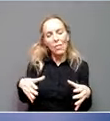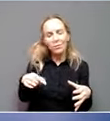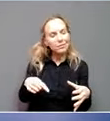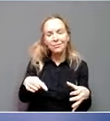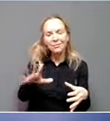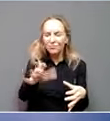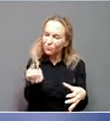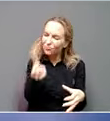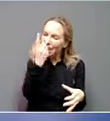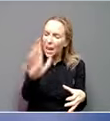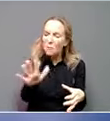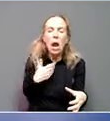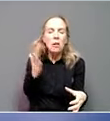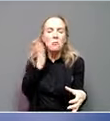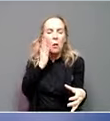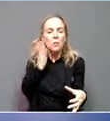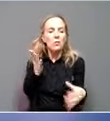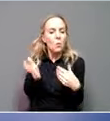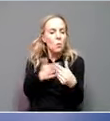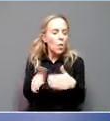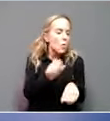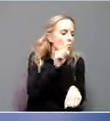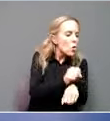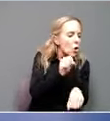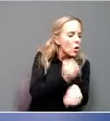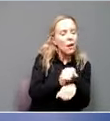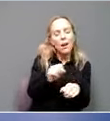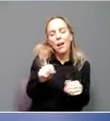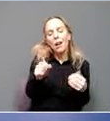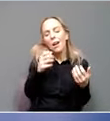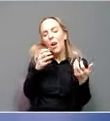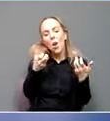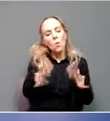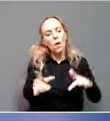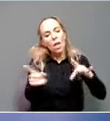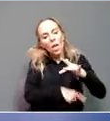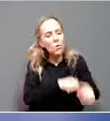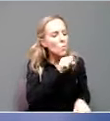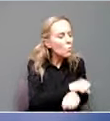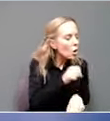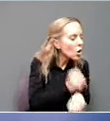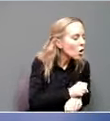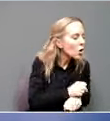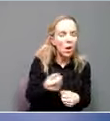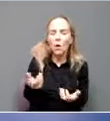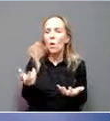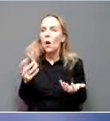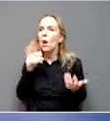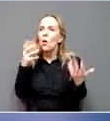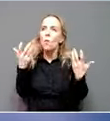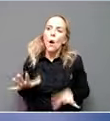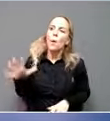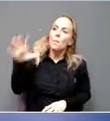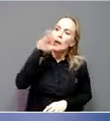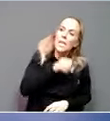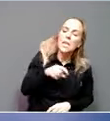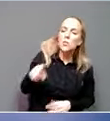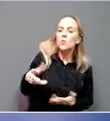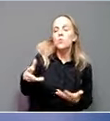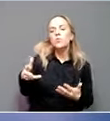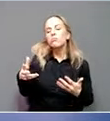but I know whether it's work and you think, I don't want to take a sick day, or whether it's, I would hate to miss the